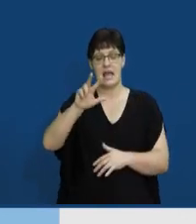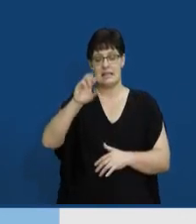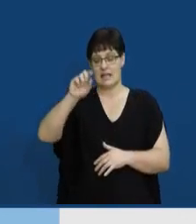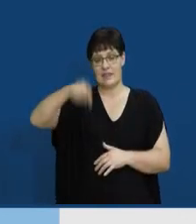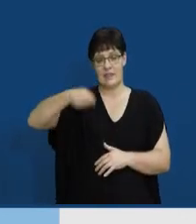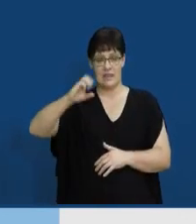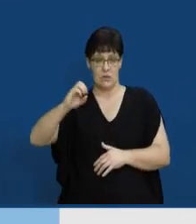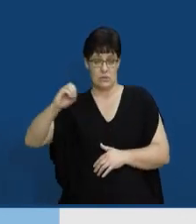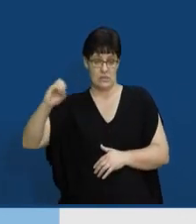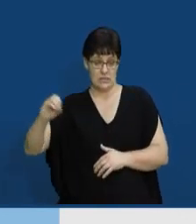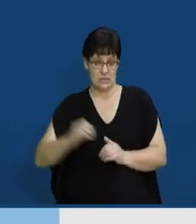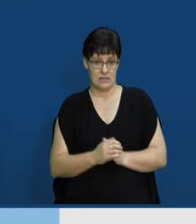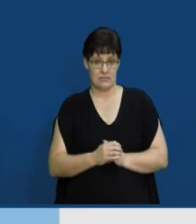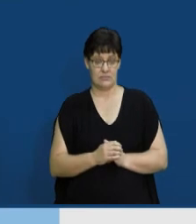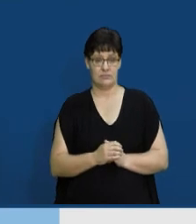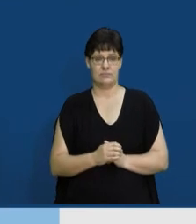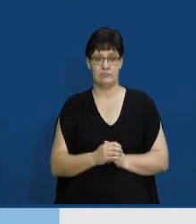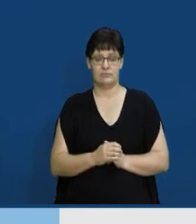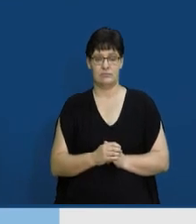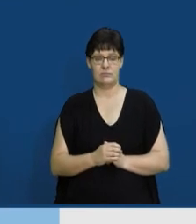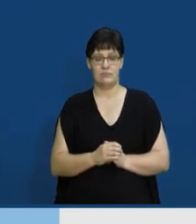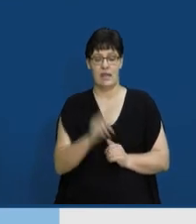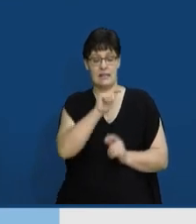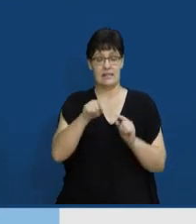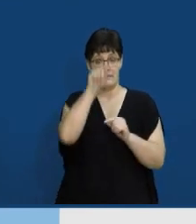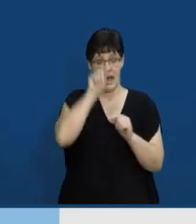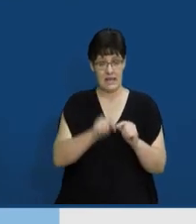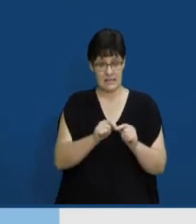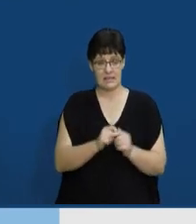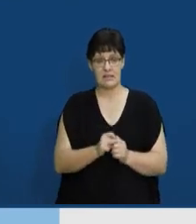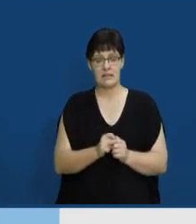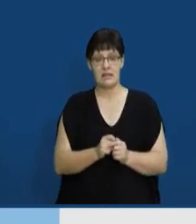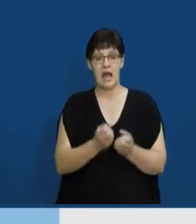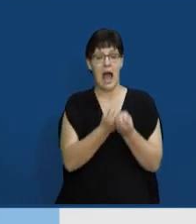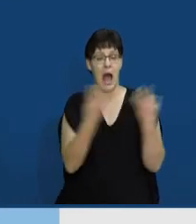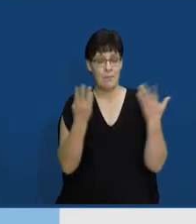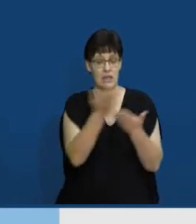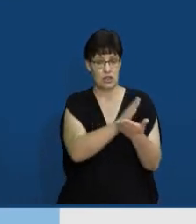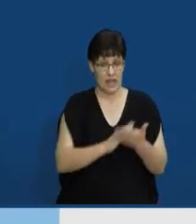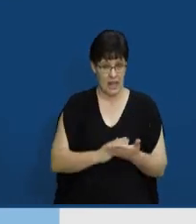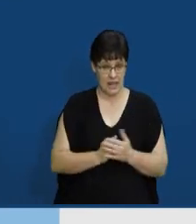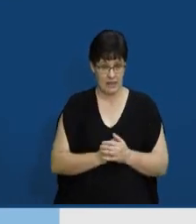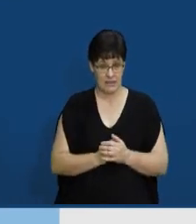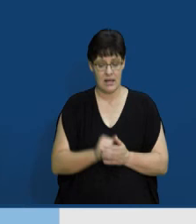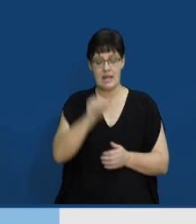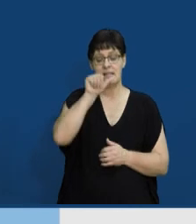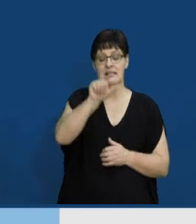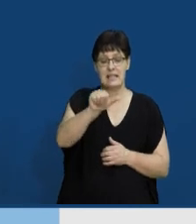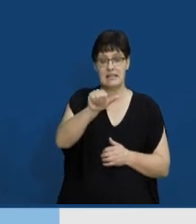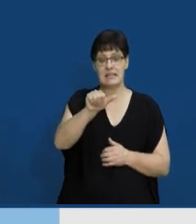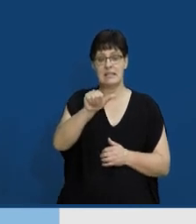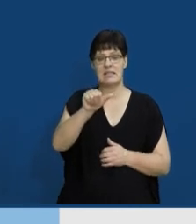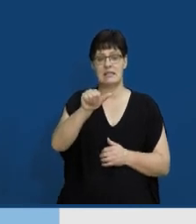4,680,000, right? Divided by the number of shares, namely 6